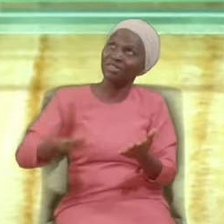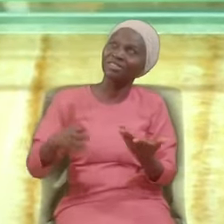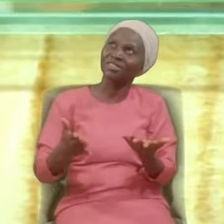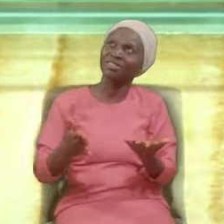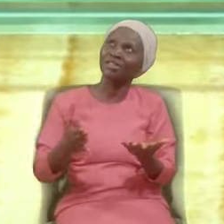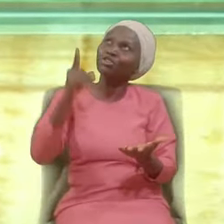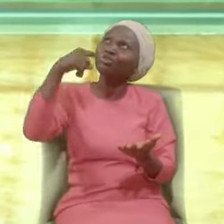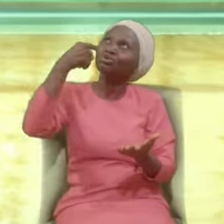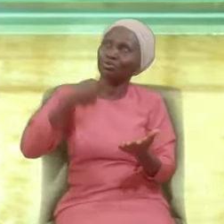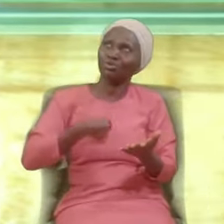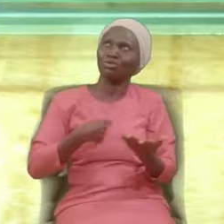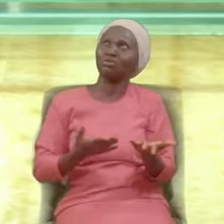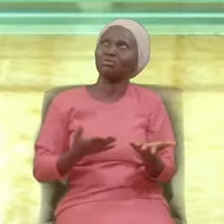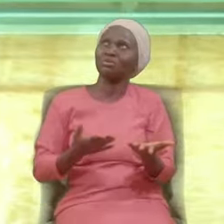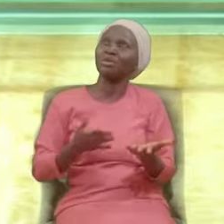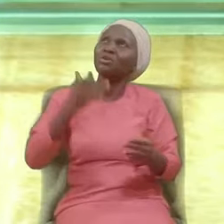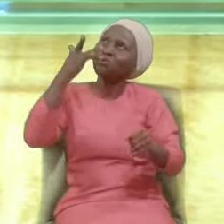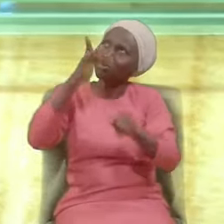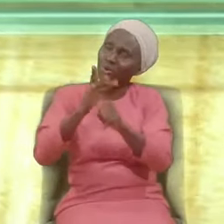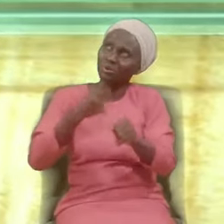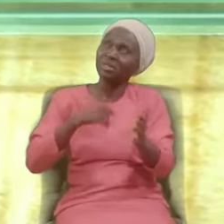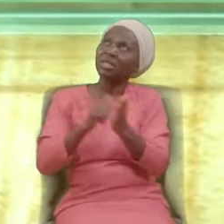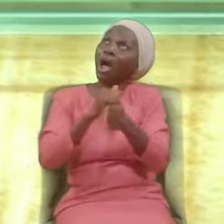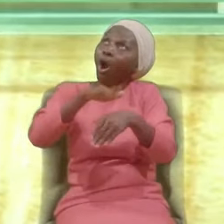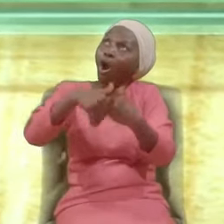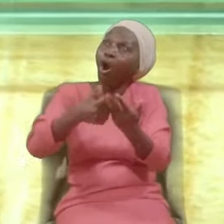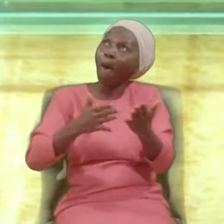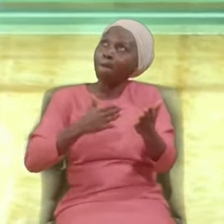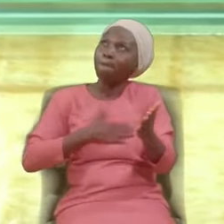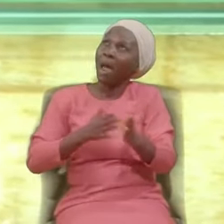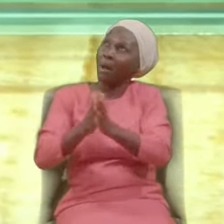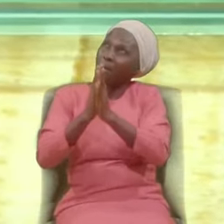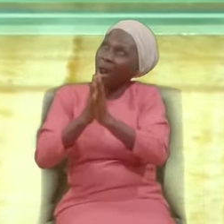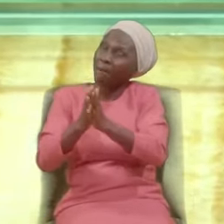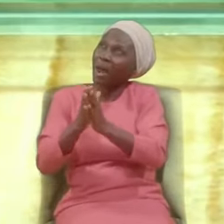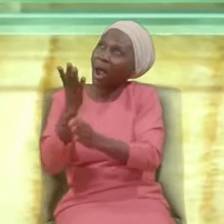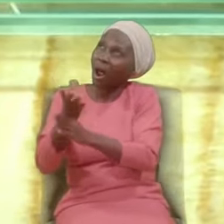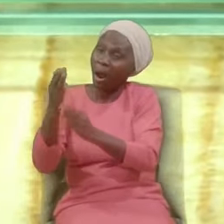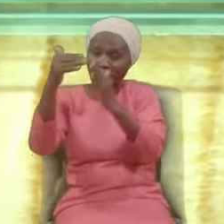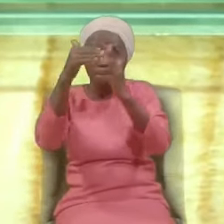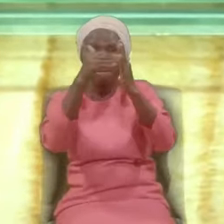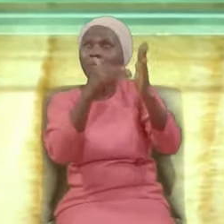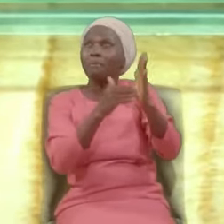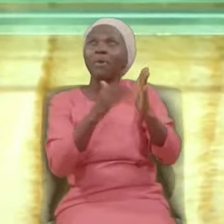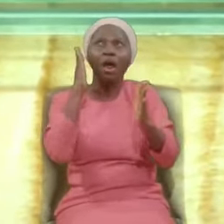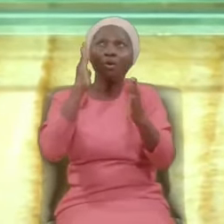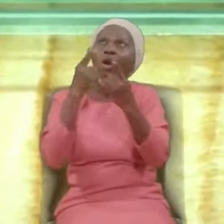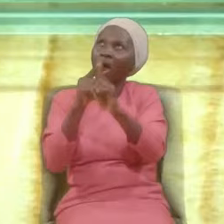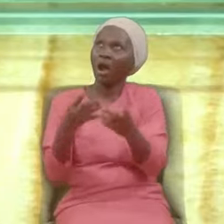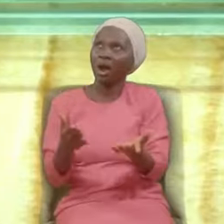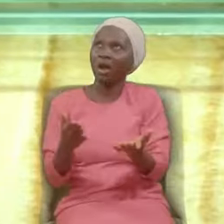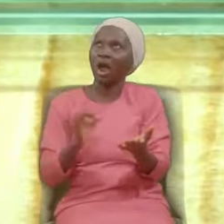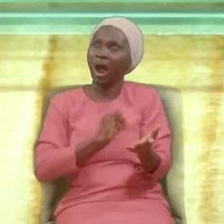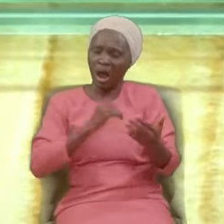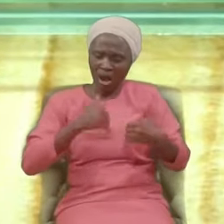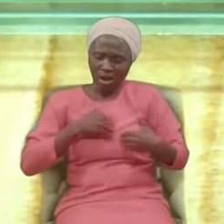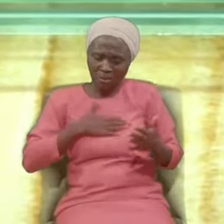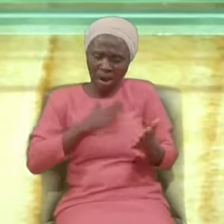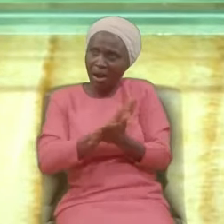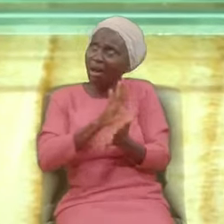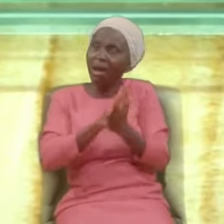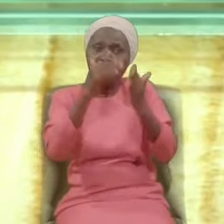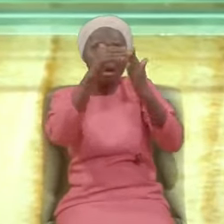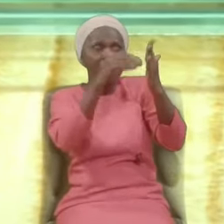my petitions will be answered. And I have a long list in my hand here. That's why I'm knocking. And you keep on talking. You keep